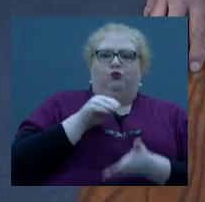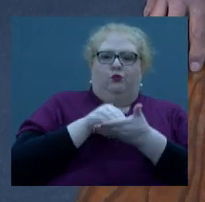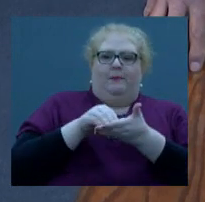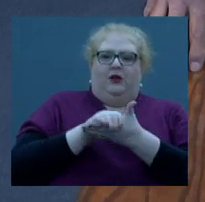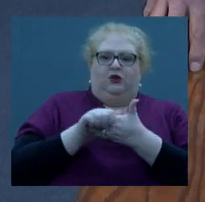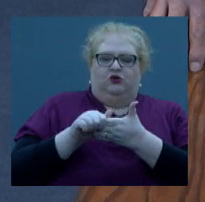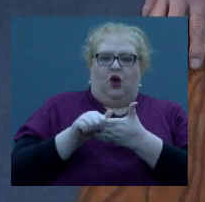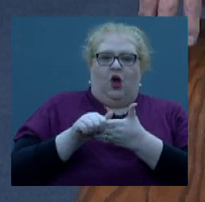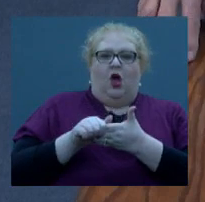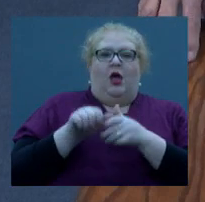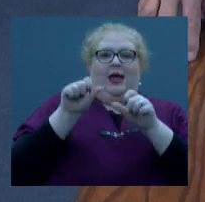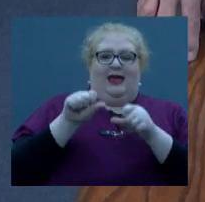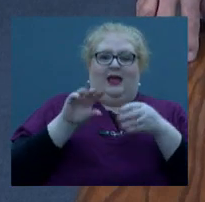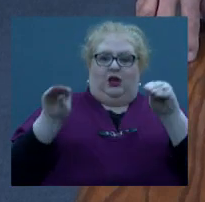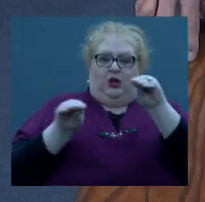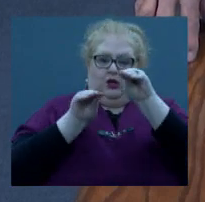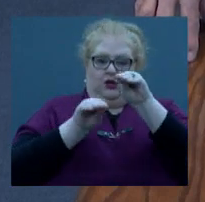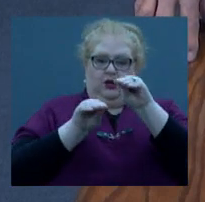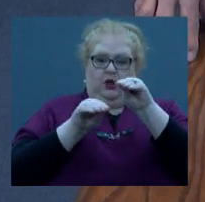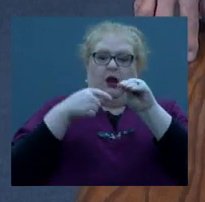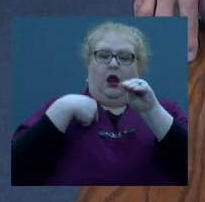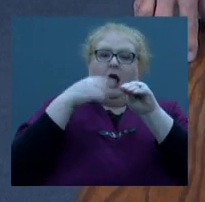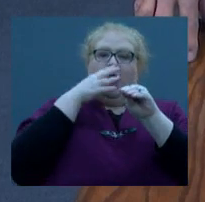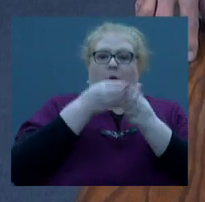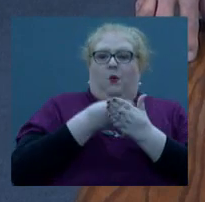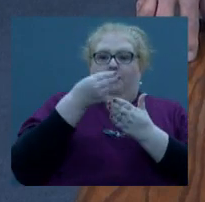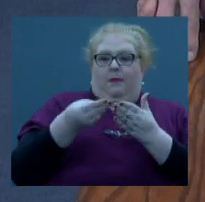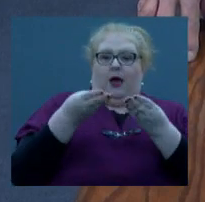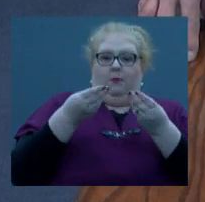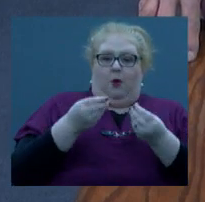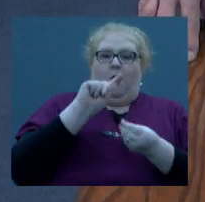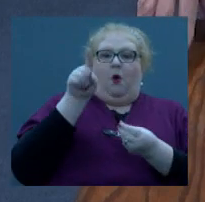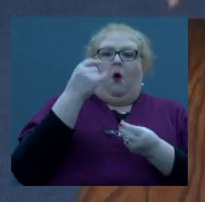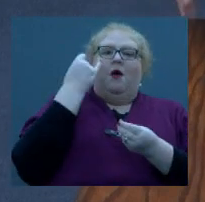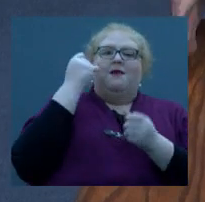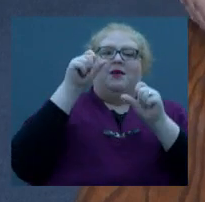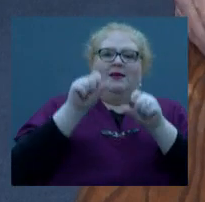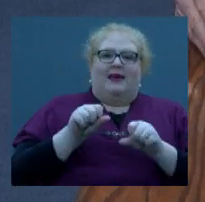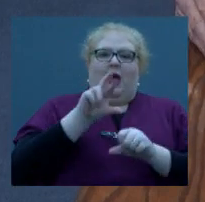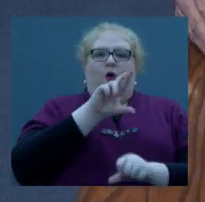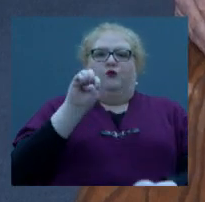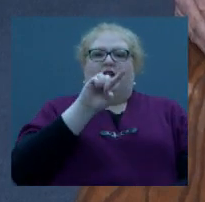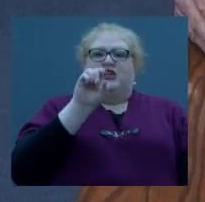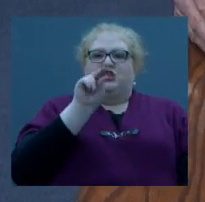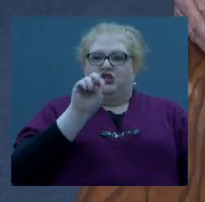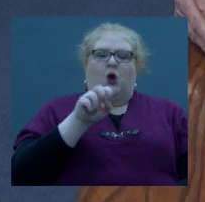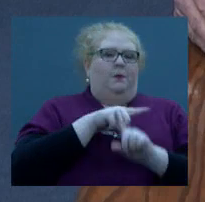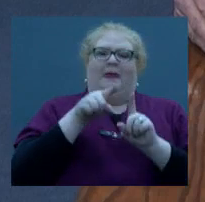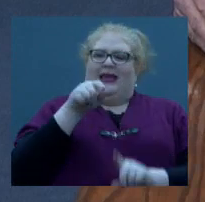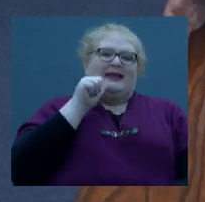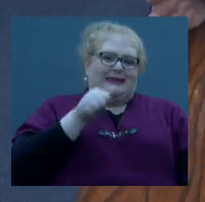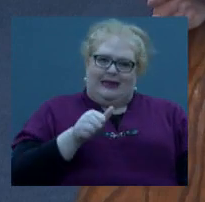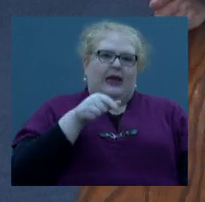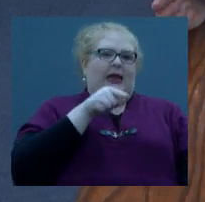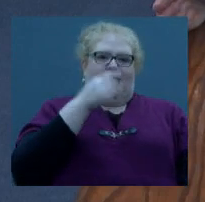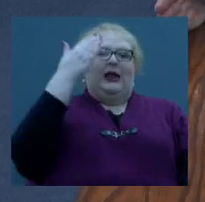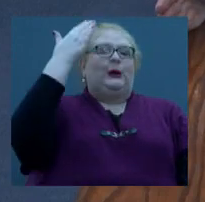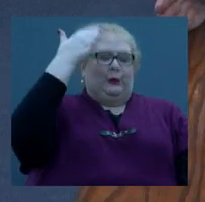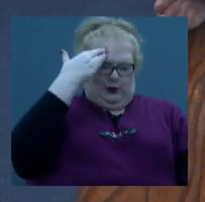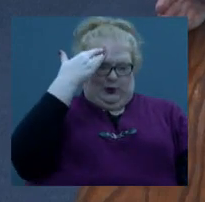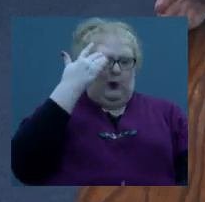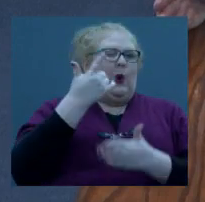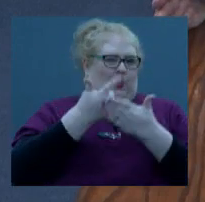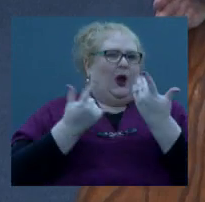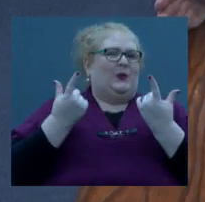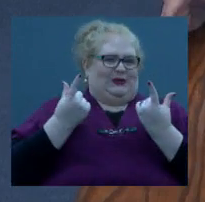buy this property only if I can get it rezoned. Well, he didn't do that. He knew darn well what he was doing when he bought it.